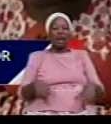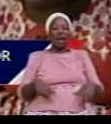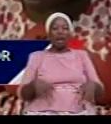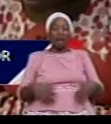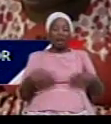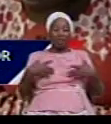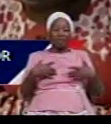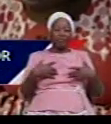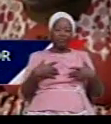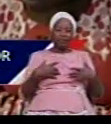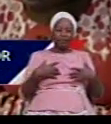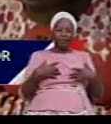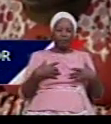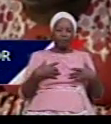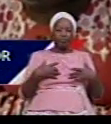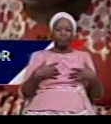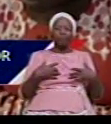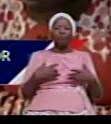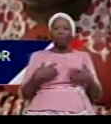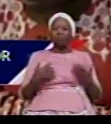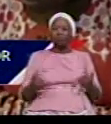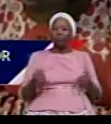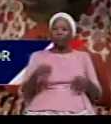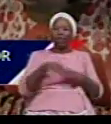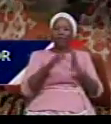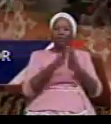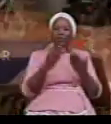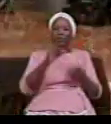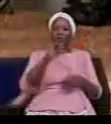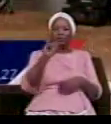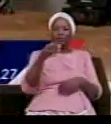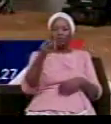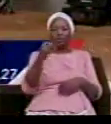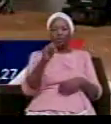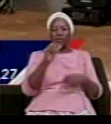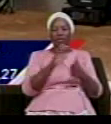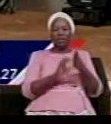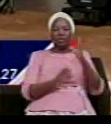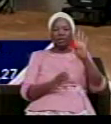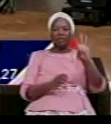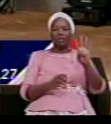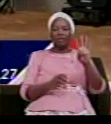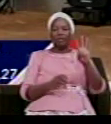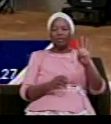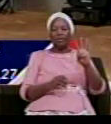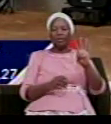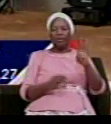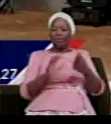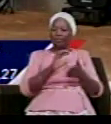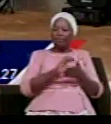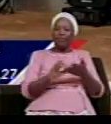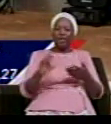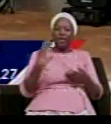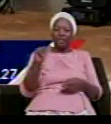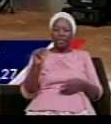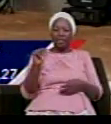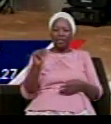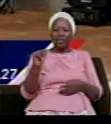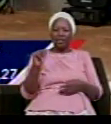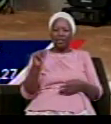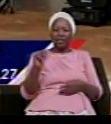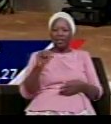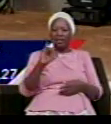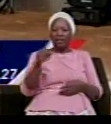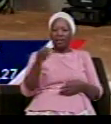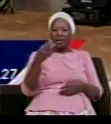It tells us in John chapter 4, John chapter 4, it tells us in verse 13, John